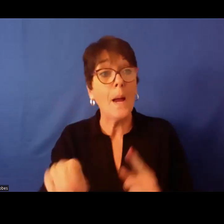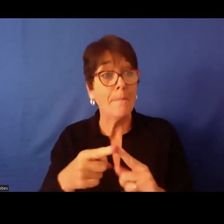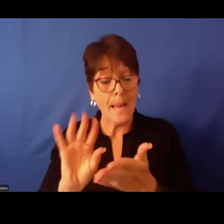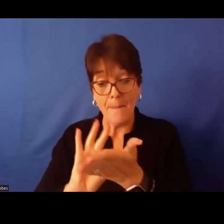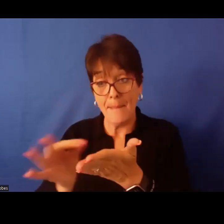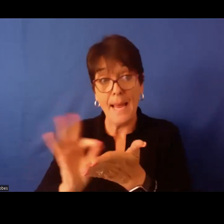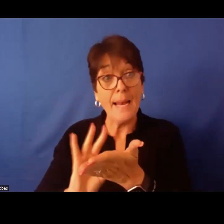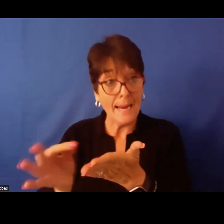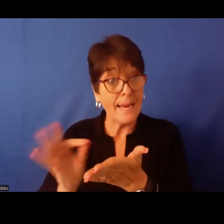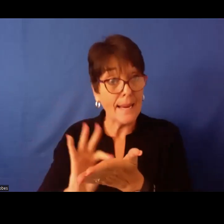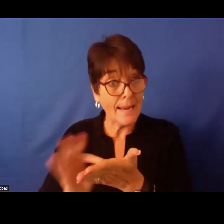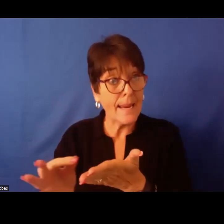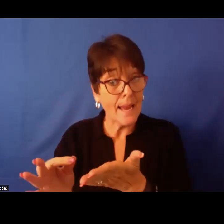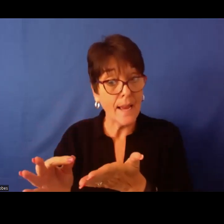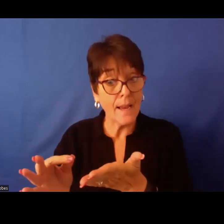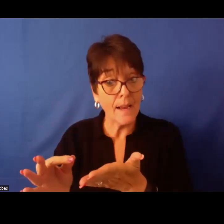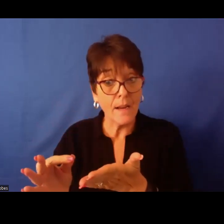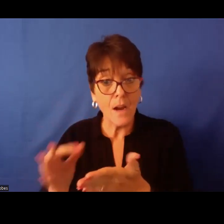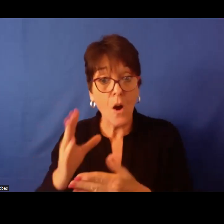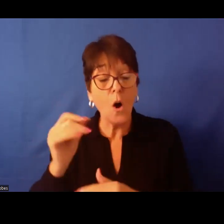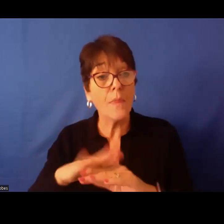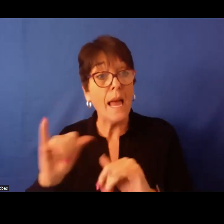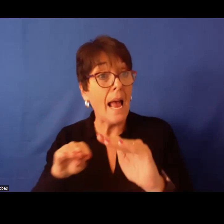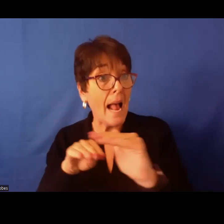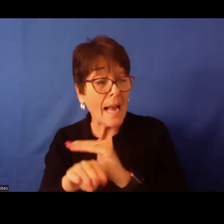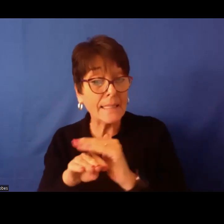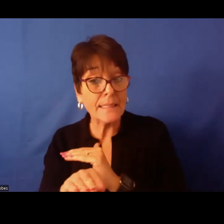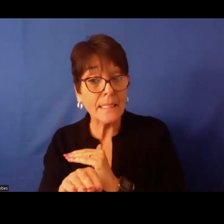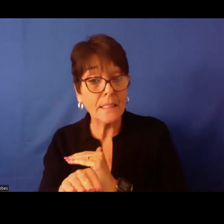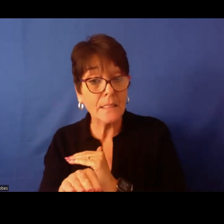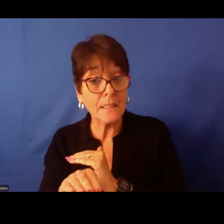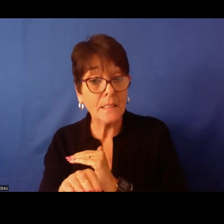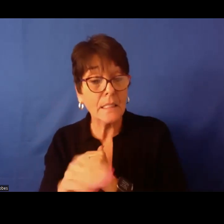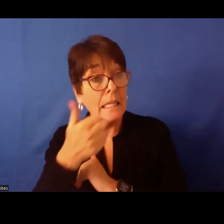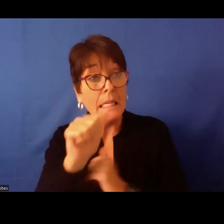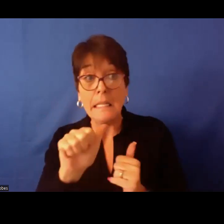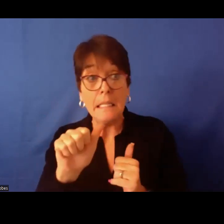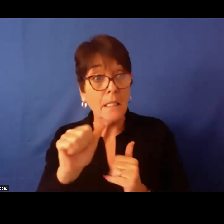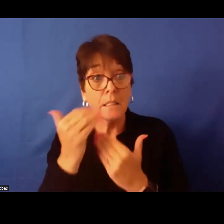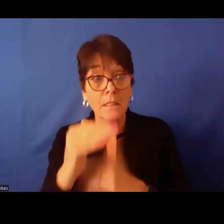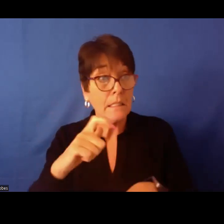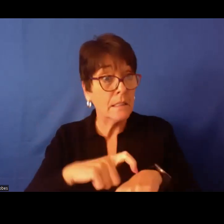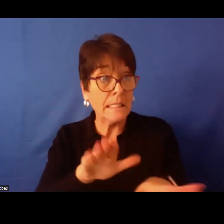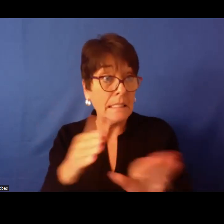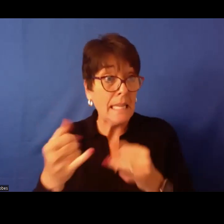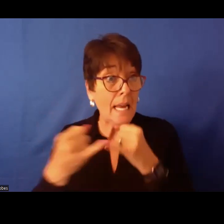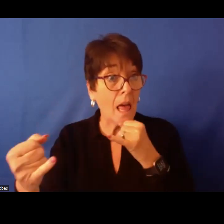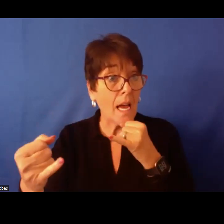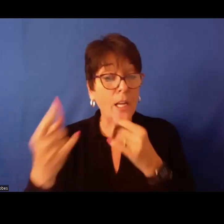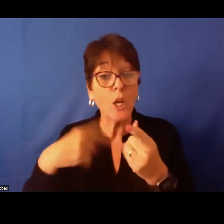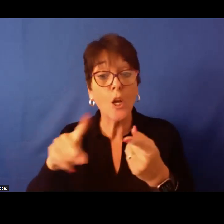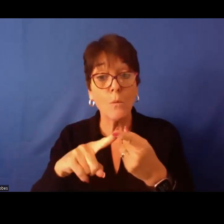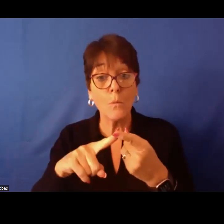medical eligibility based on assets. Are there any deadline or the timing when the